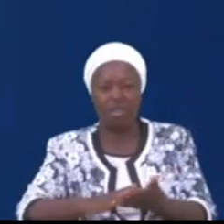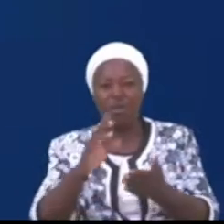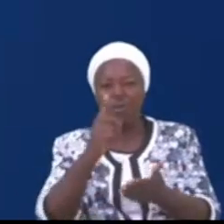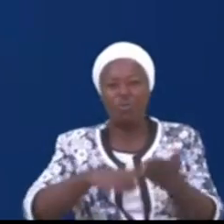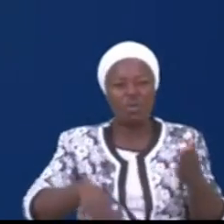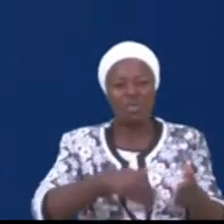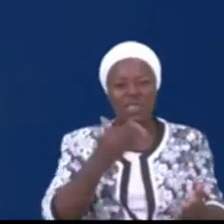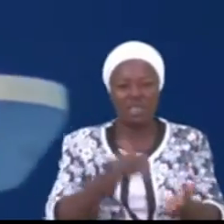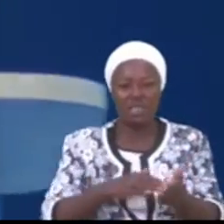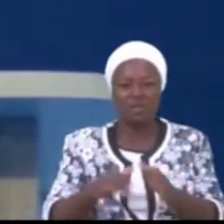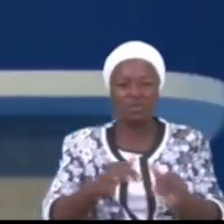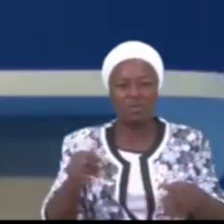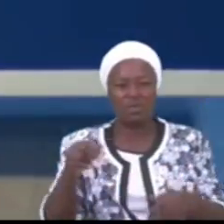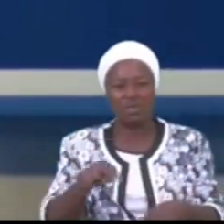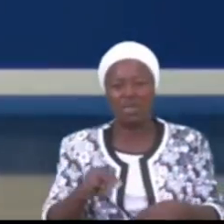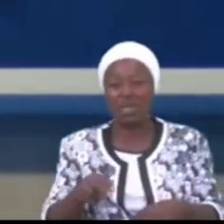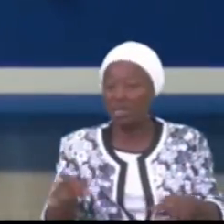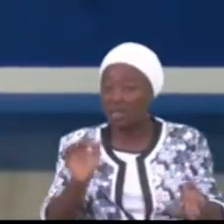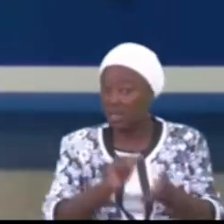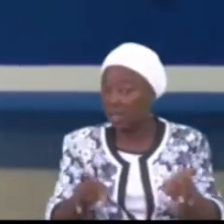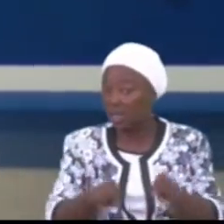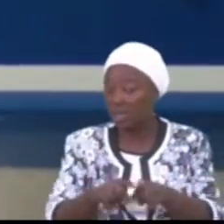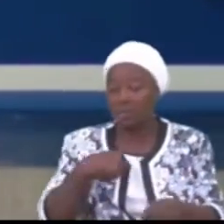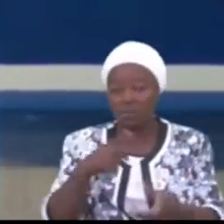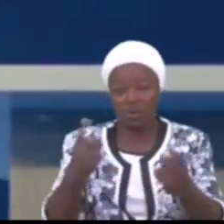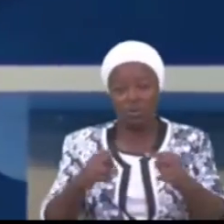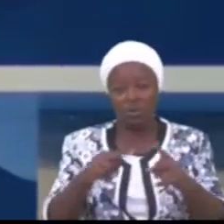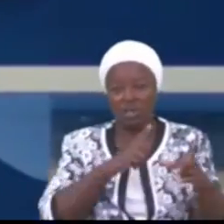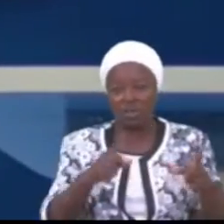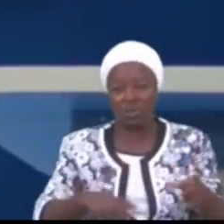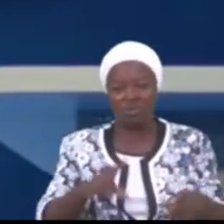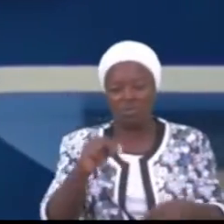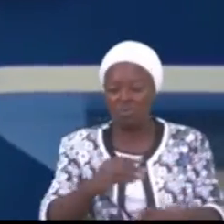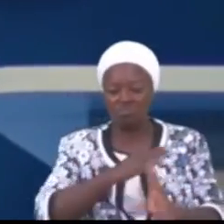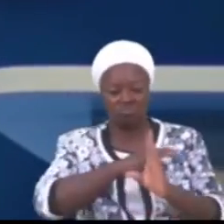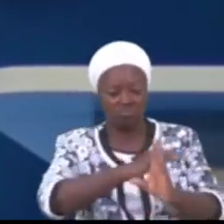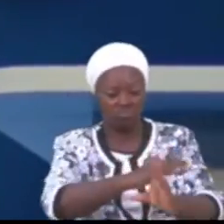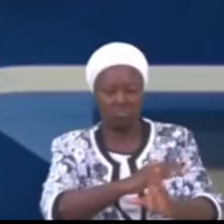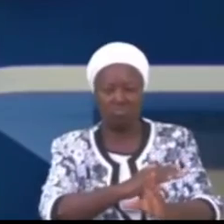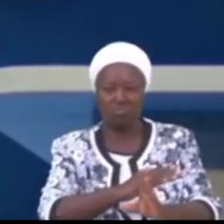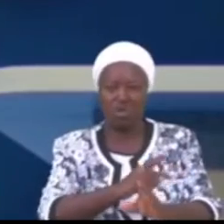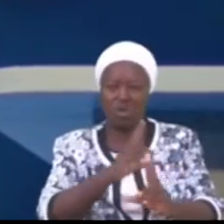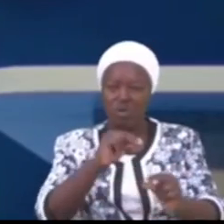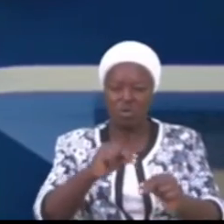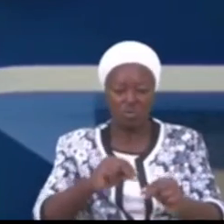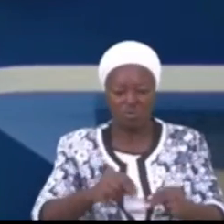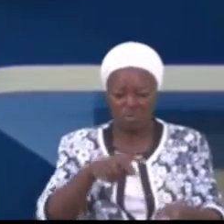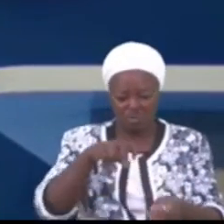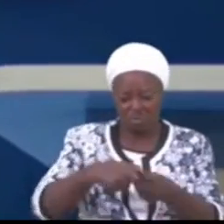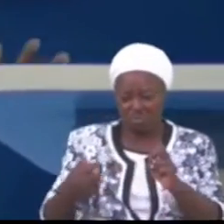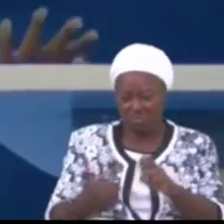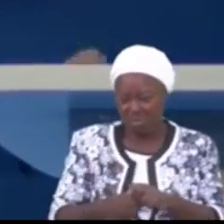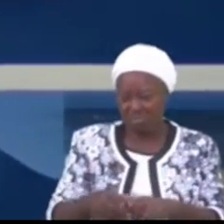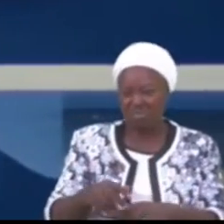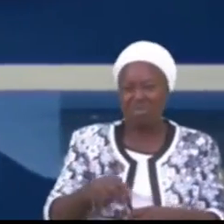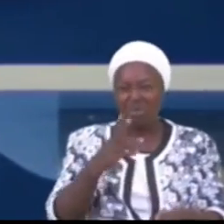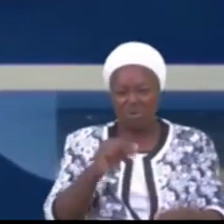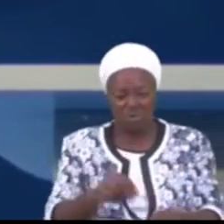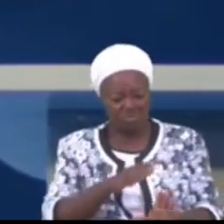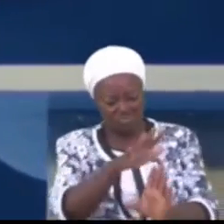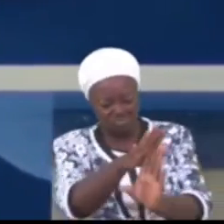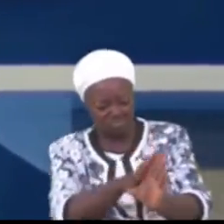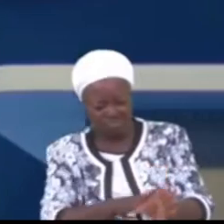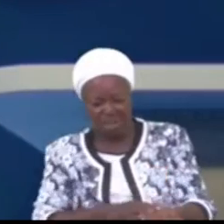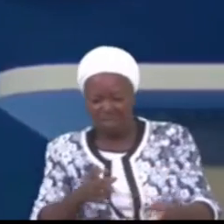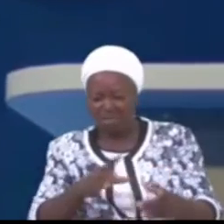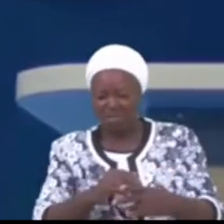we are coming to God, there'll be no hold up. There'll be no go slow. There'll be no obstruction.